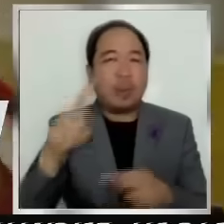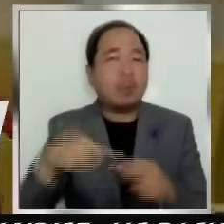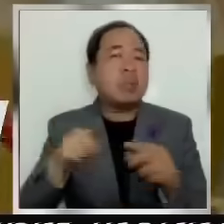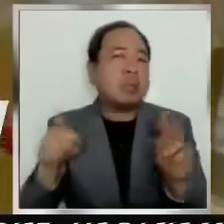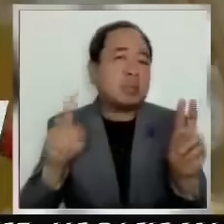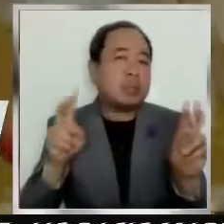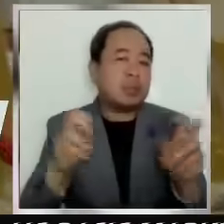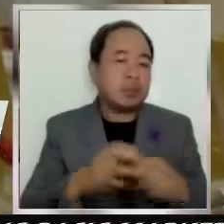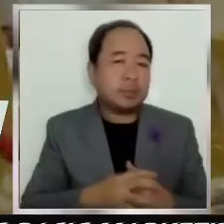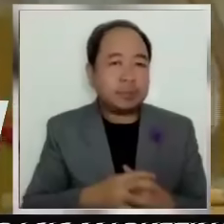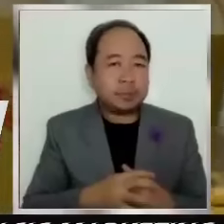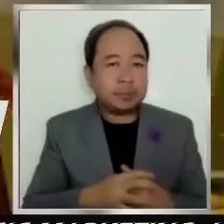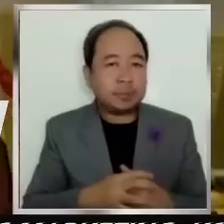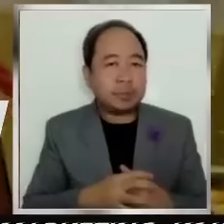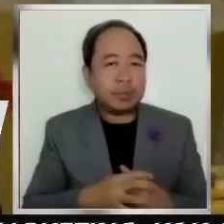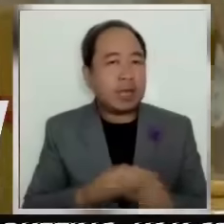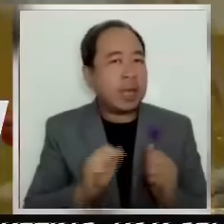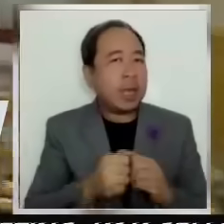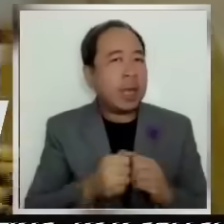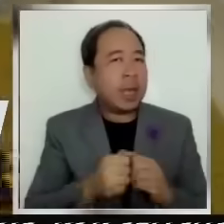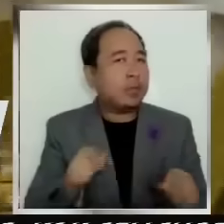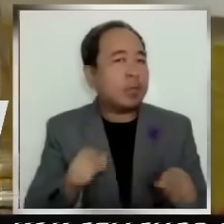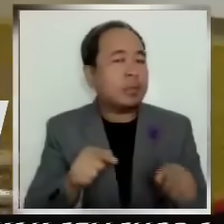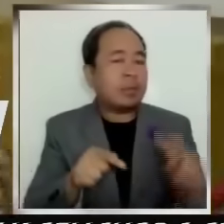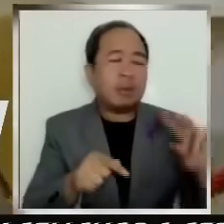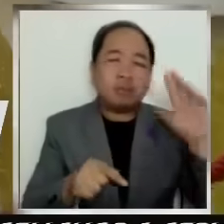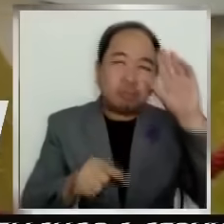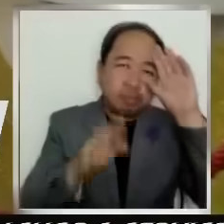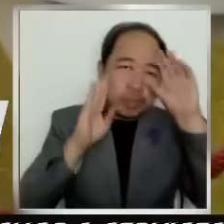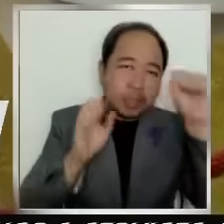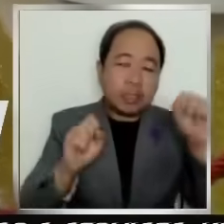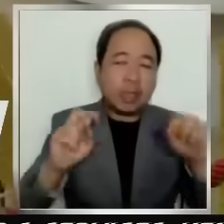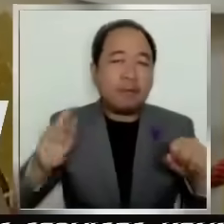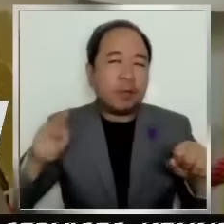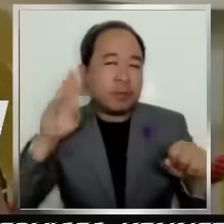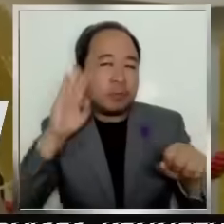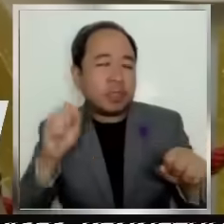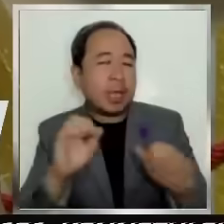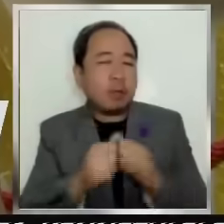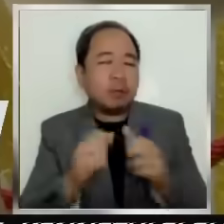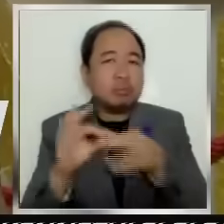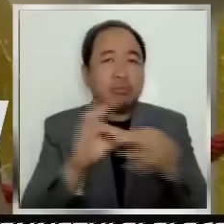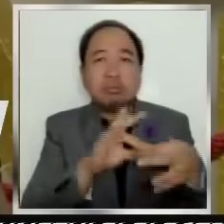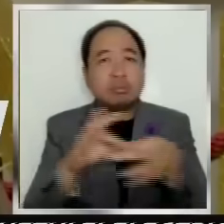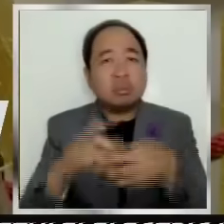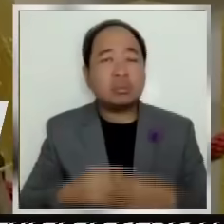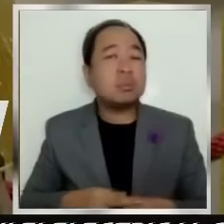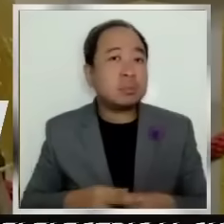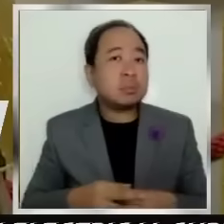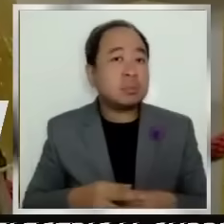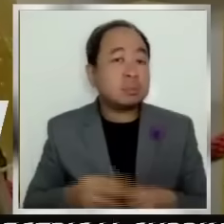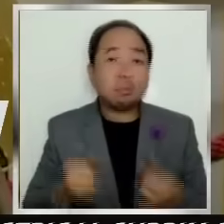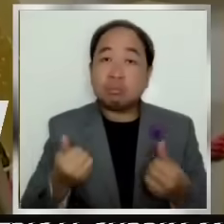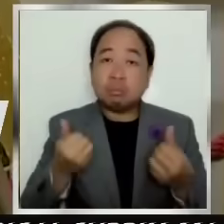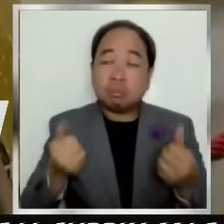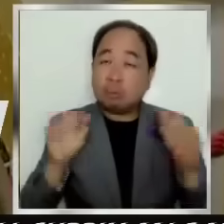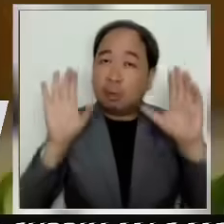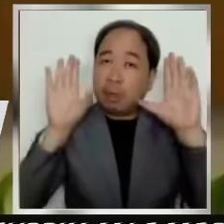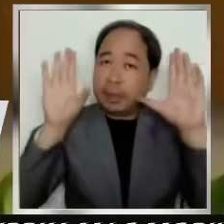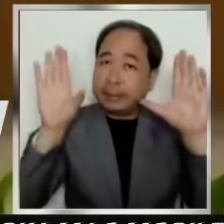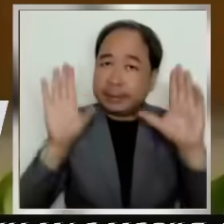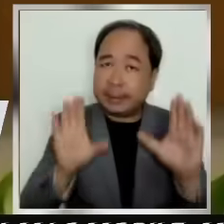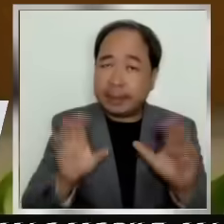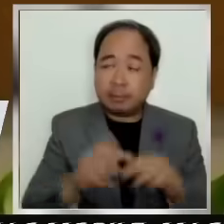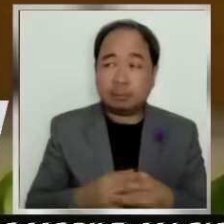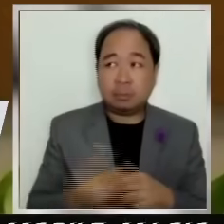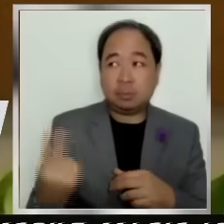nga ba ang relasyon ng dalawang pinakamataas na leader sa isa't isa? Excellent. We on a professional level, I